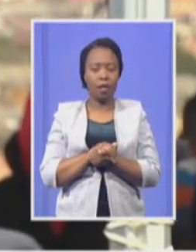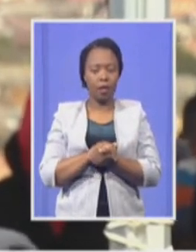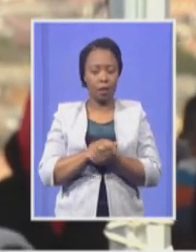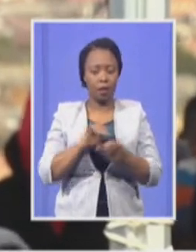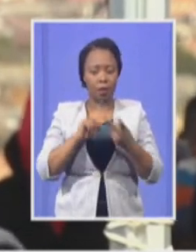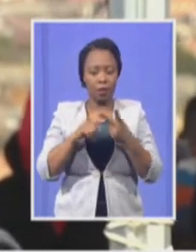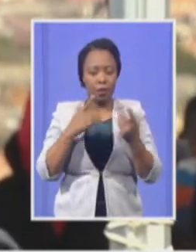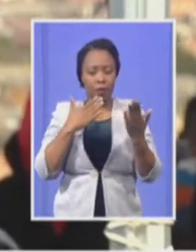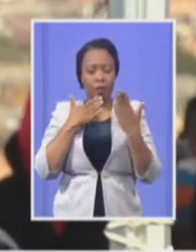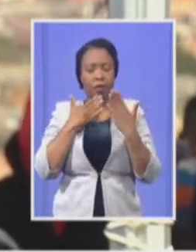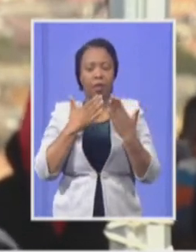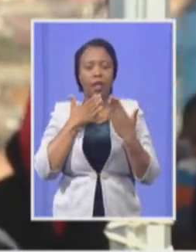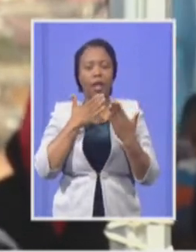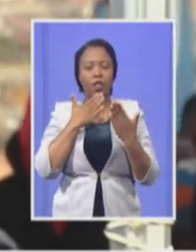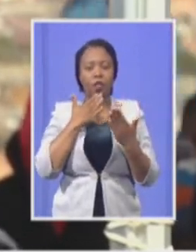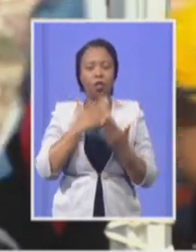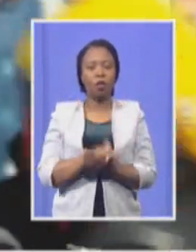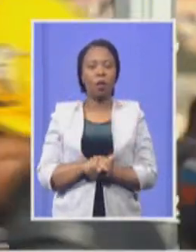Siabonga